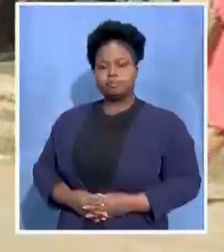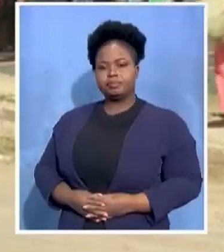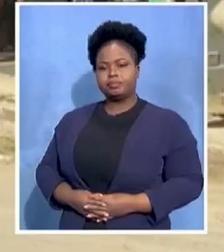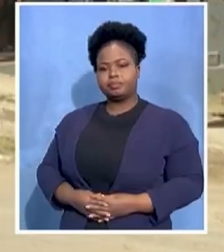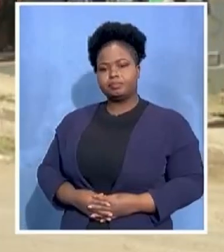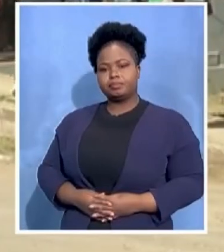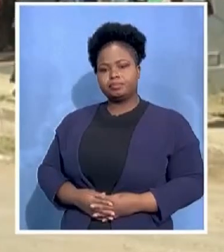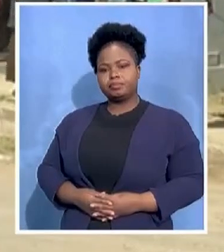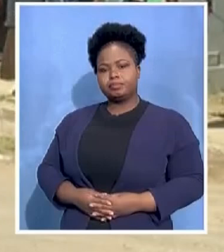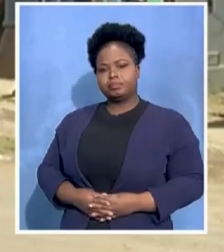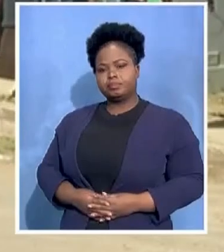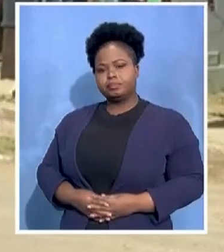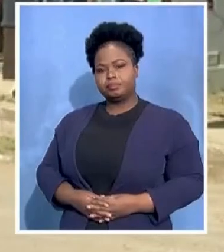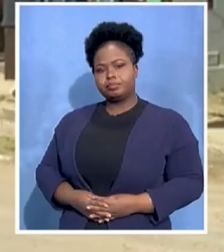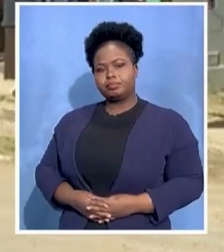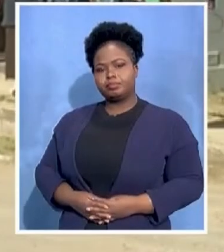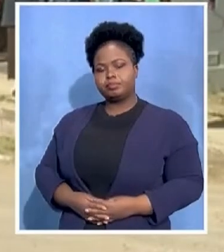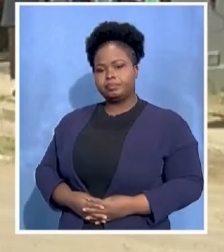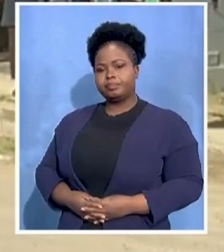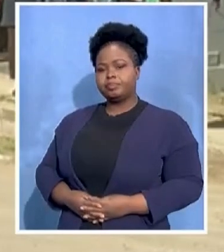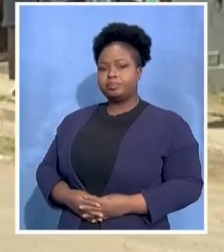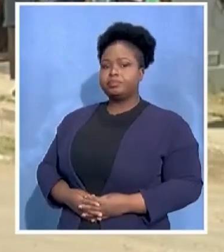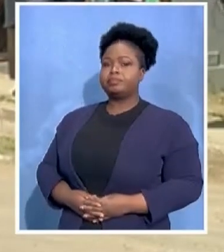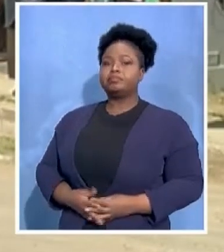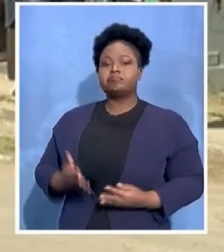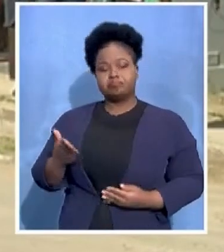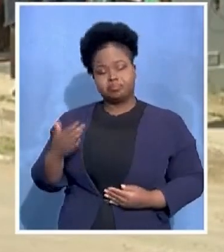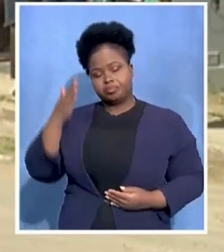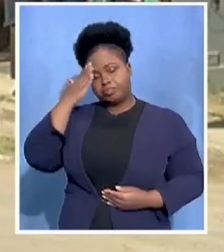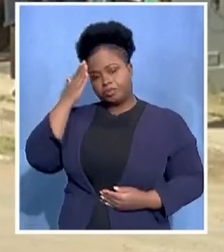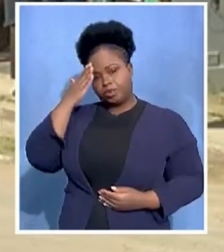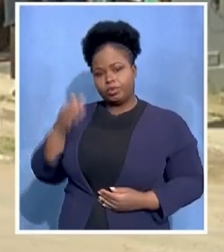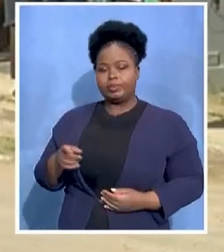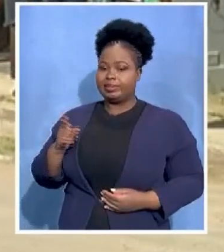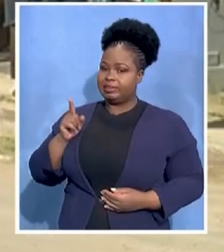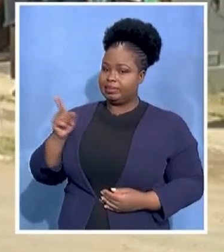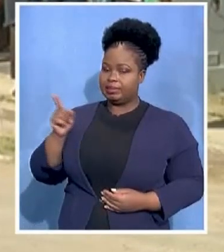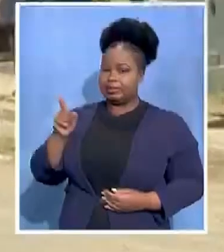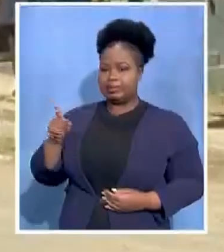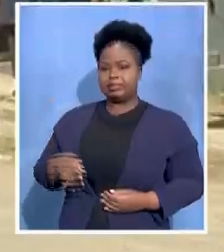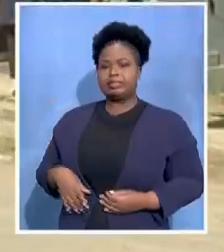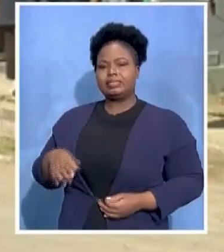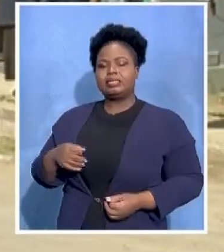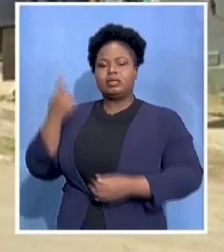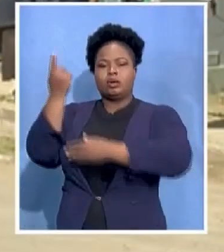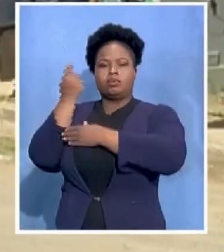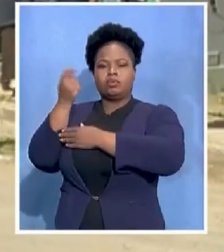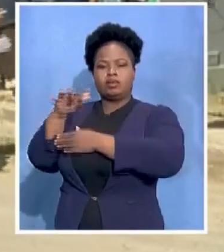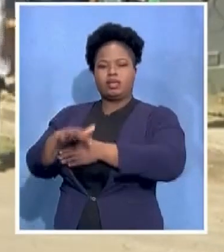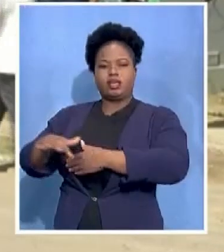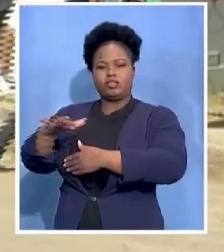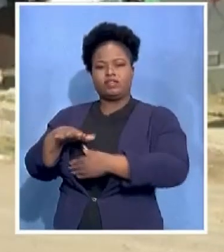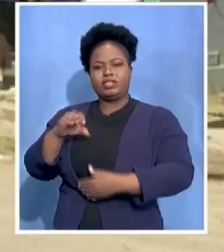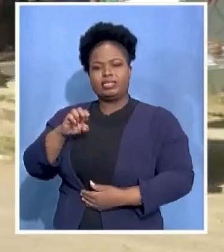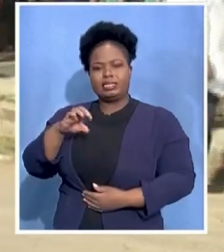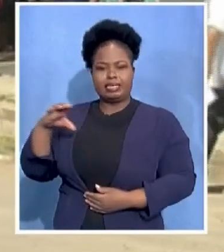Okay, as you would understand, Blaine, these are the peripheral areas, these are the rural parts of the Eastern Cape. So most people there, when we went